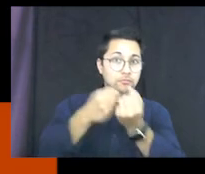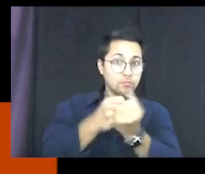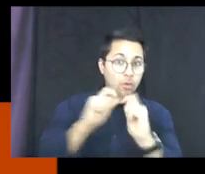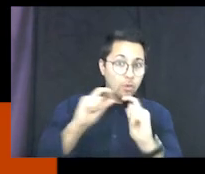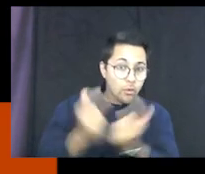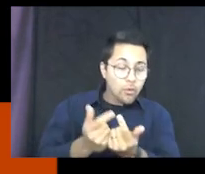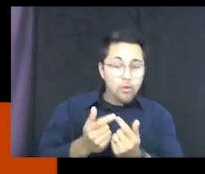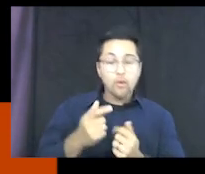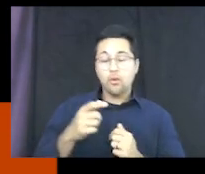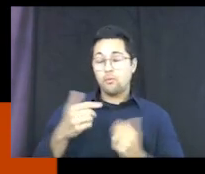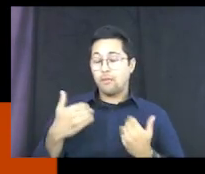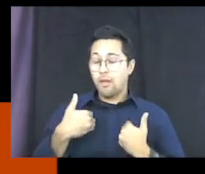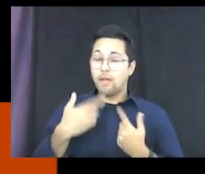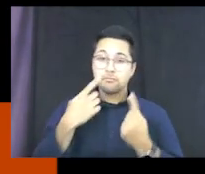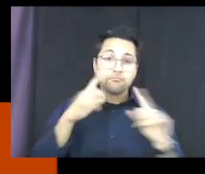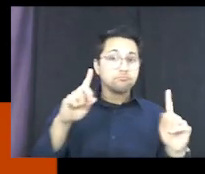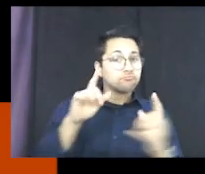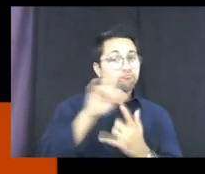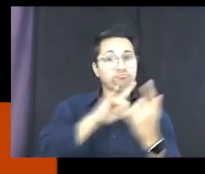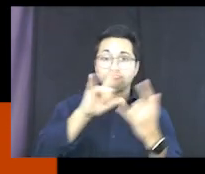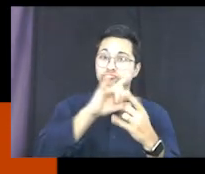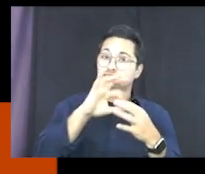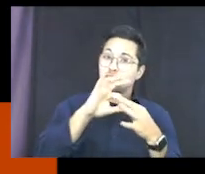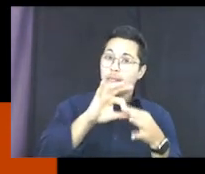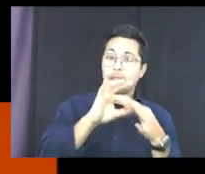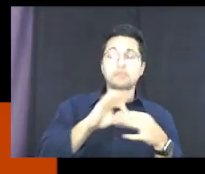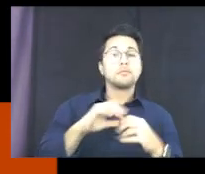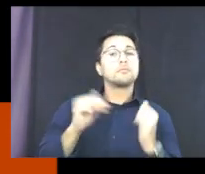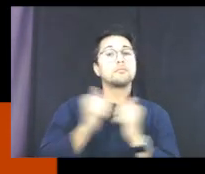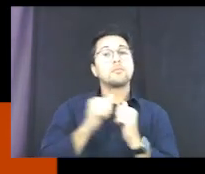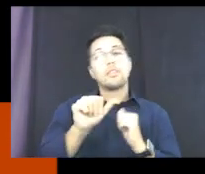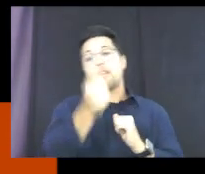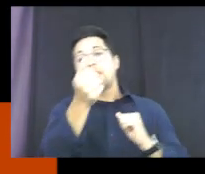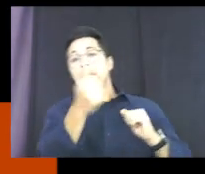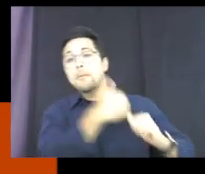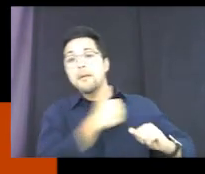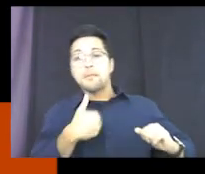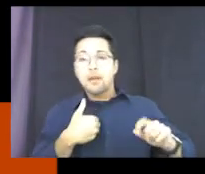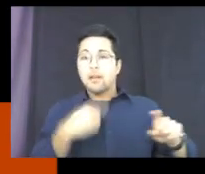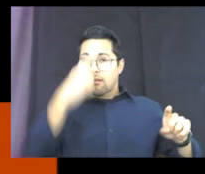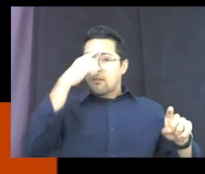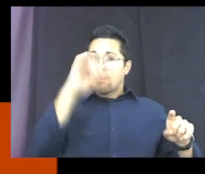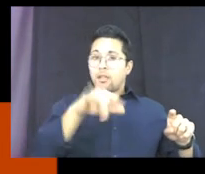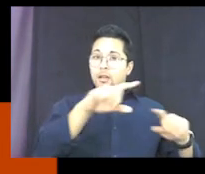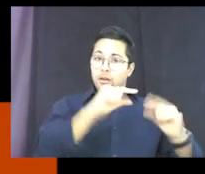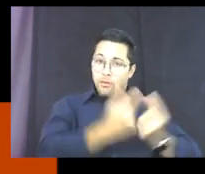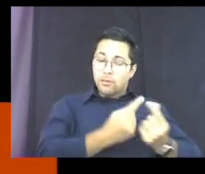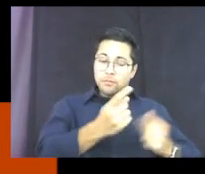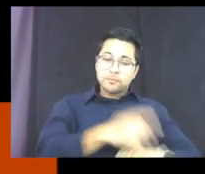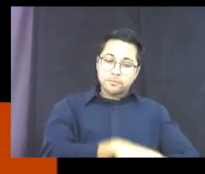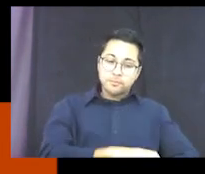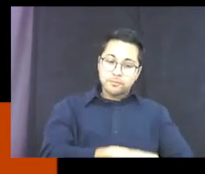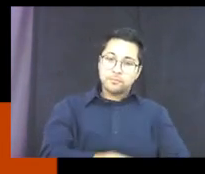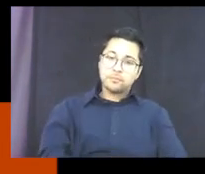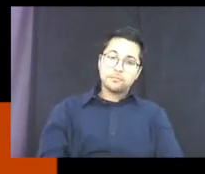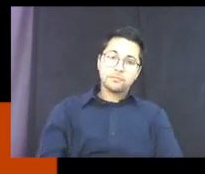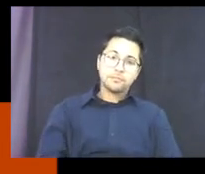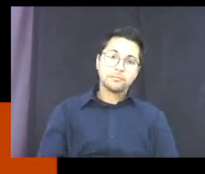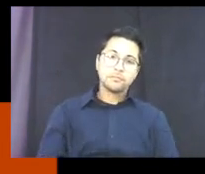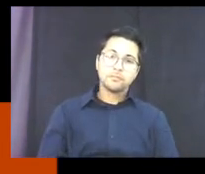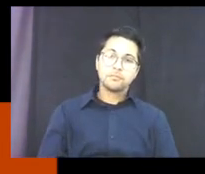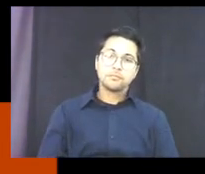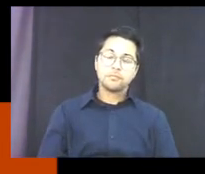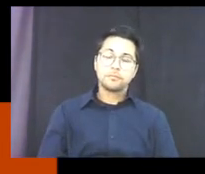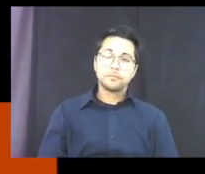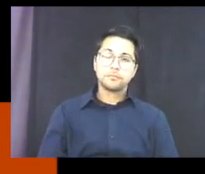form successful romantic relationships with other members of social and support groups,